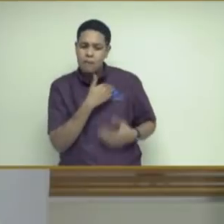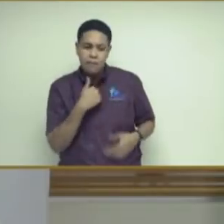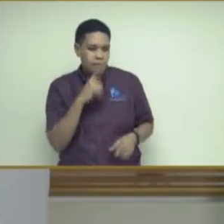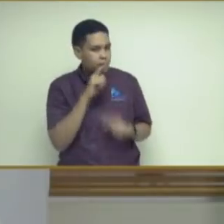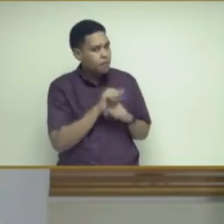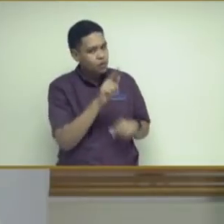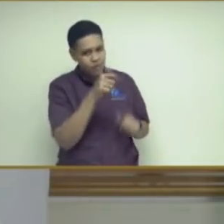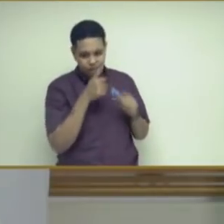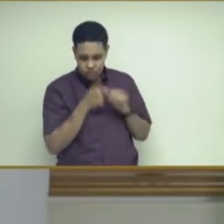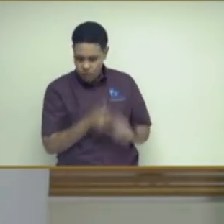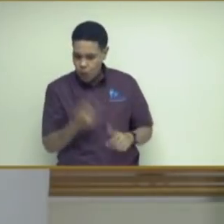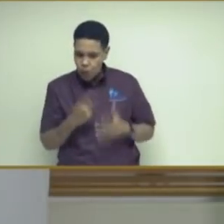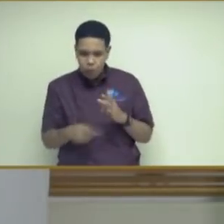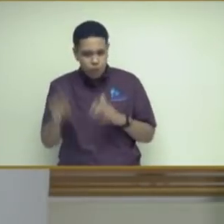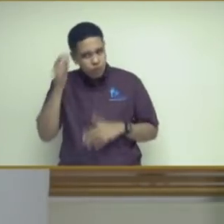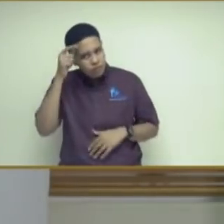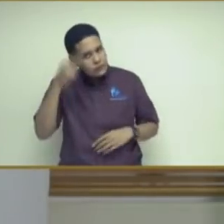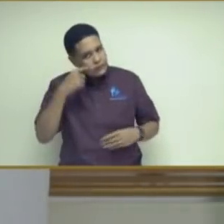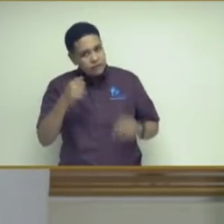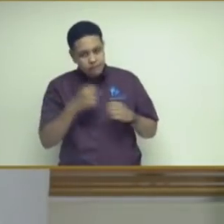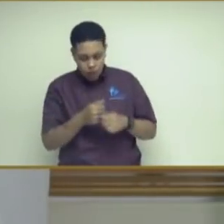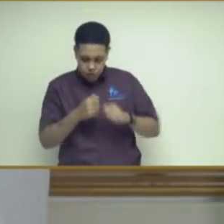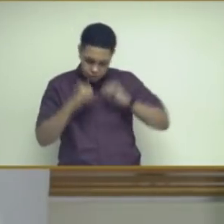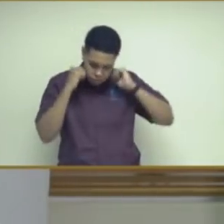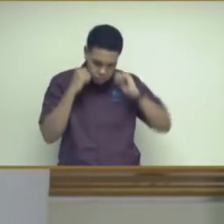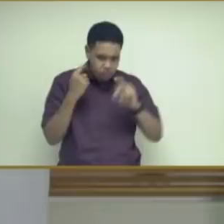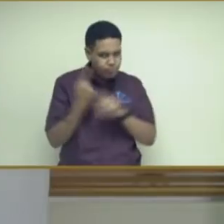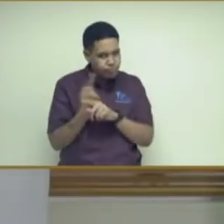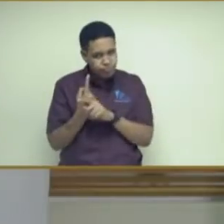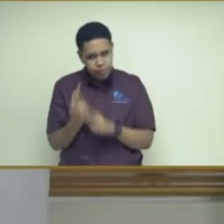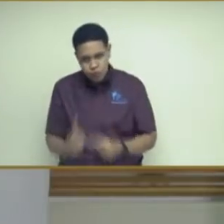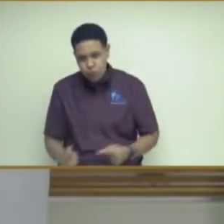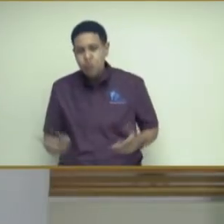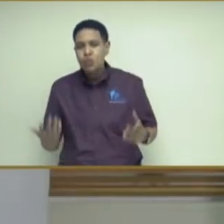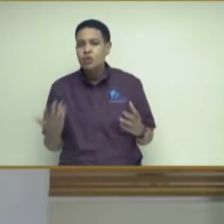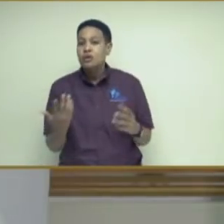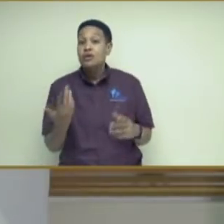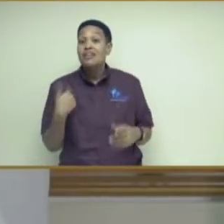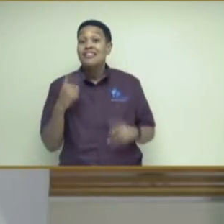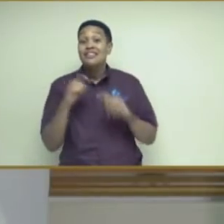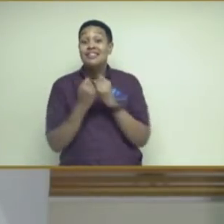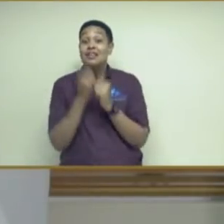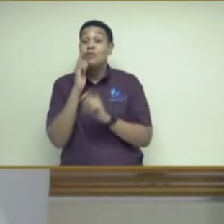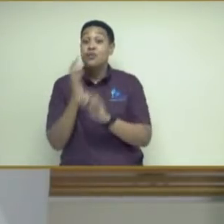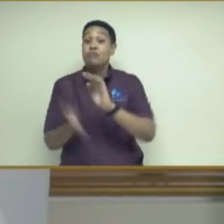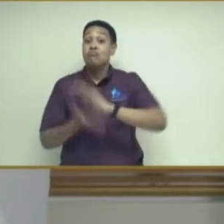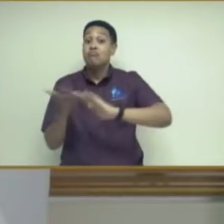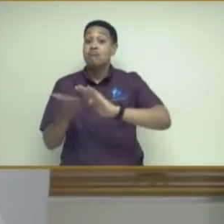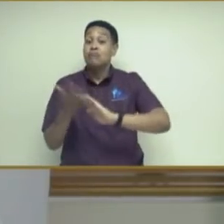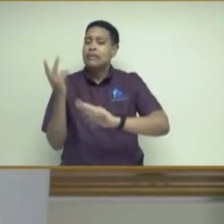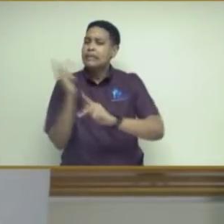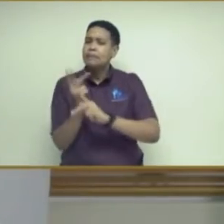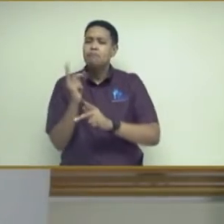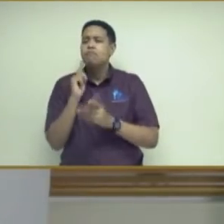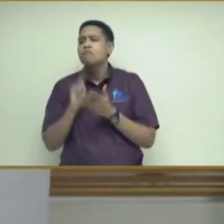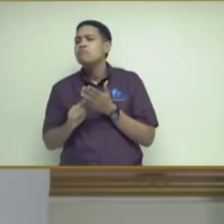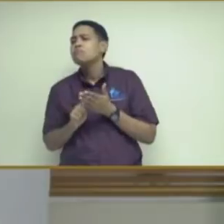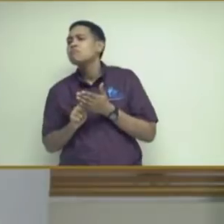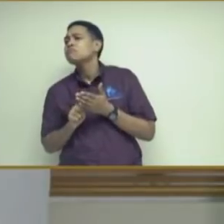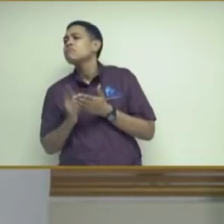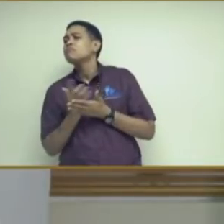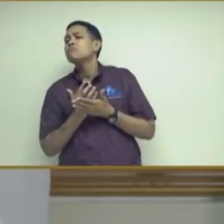be done. The team will continue to inspect. We have given reports to